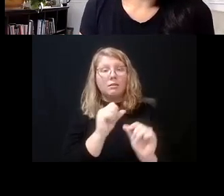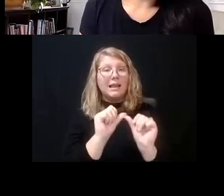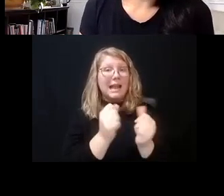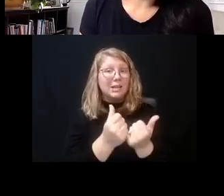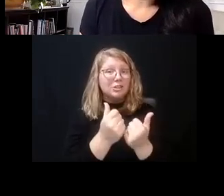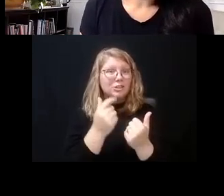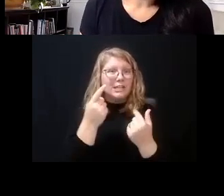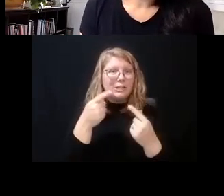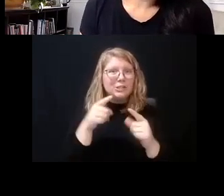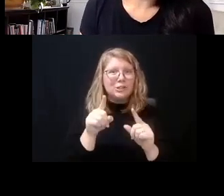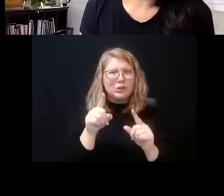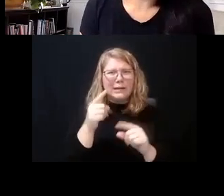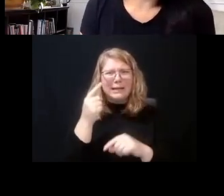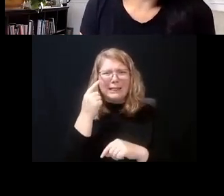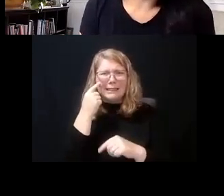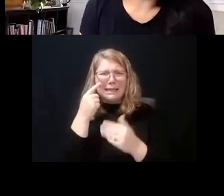about wages or